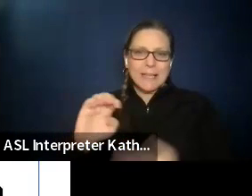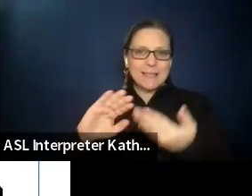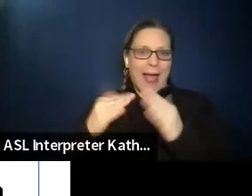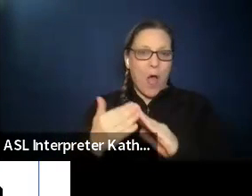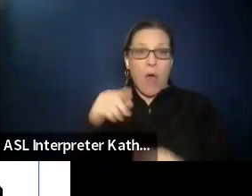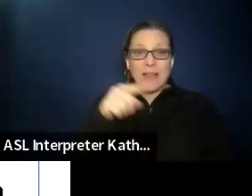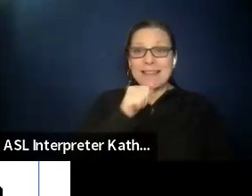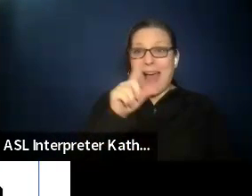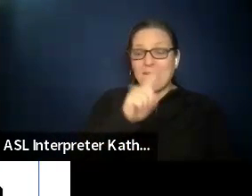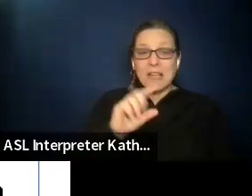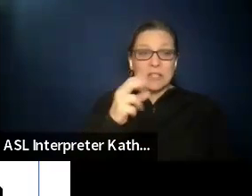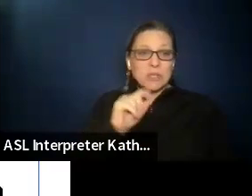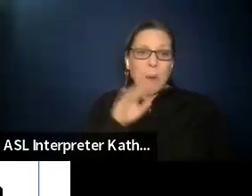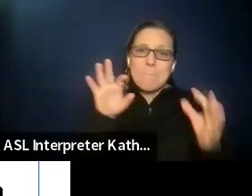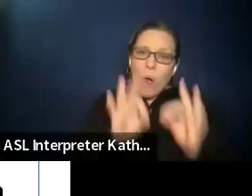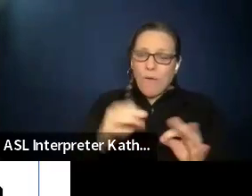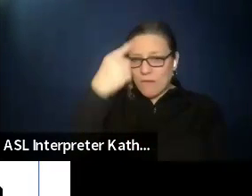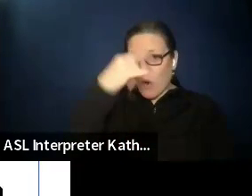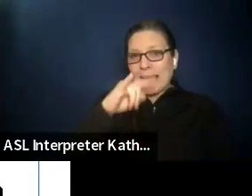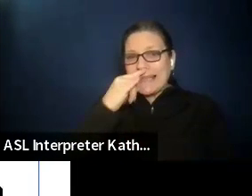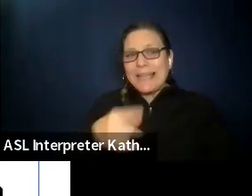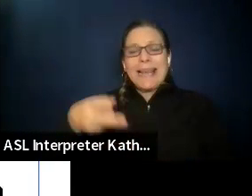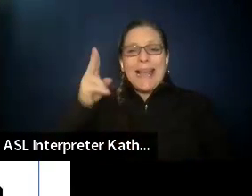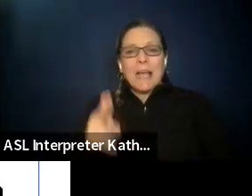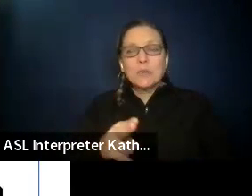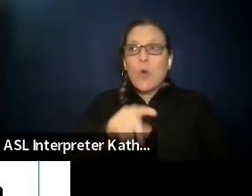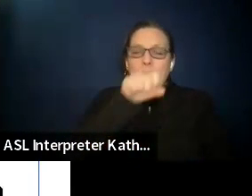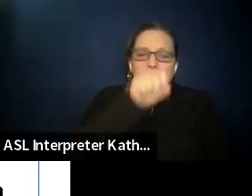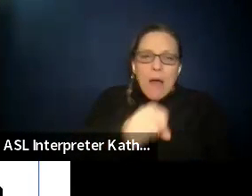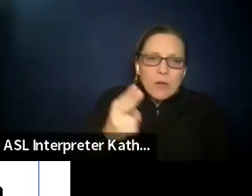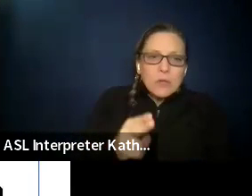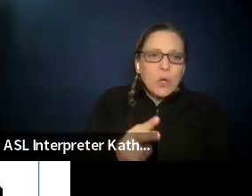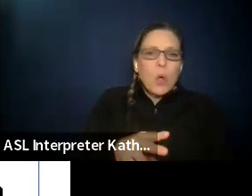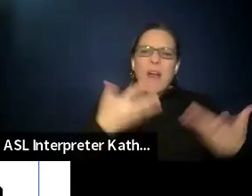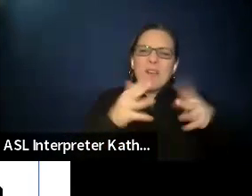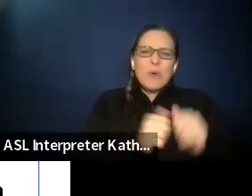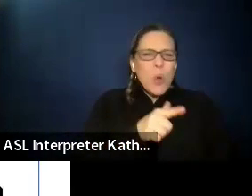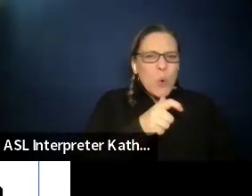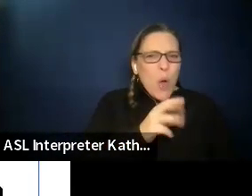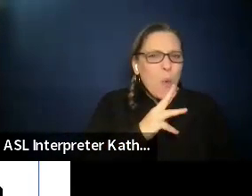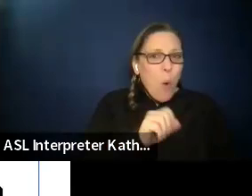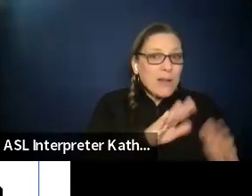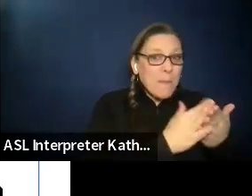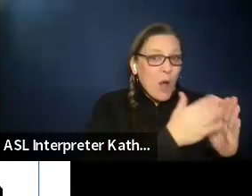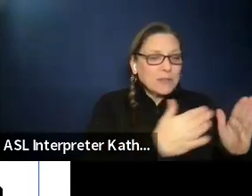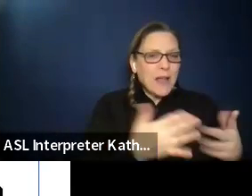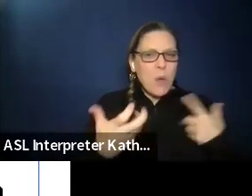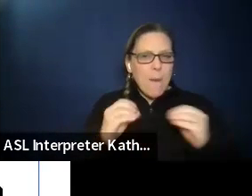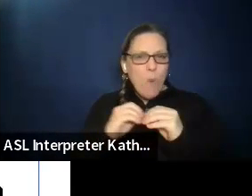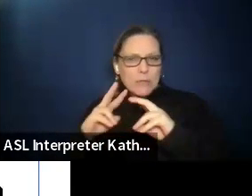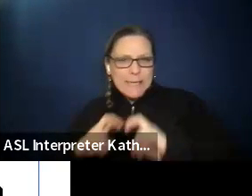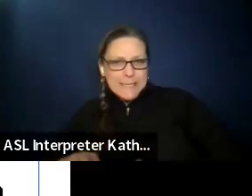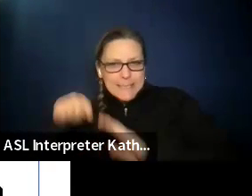This nonfiction series is perfect for kid history buffs who've outgrown the Who Was series and are ready to dive a little bit